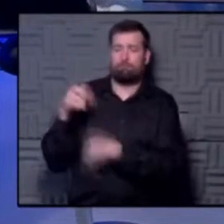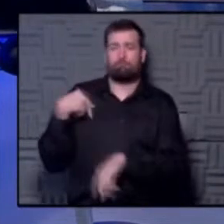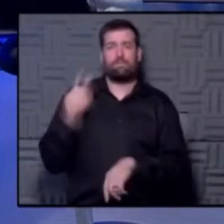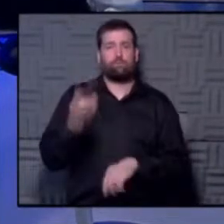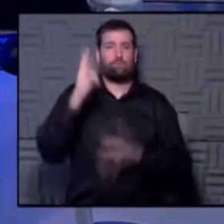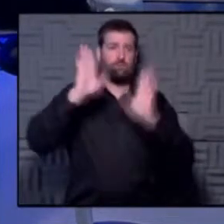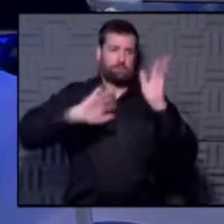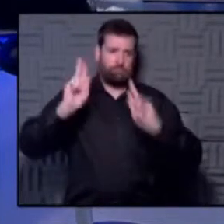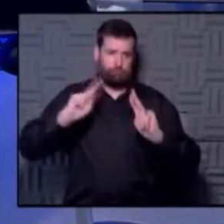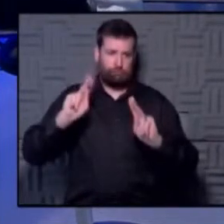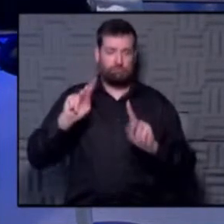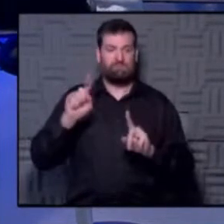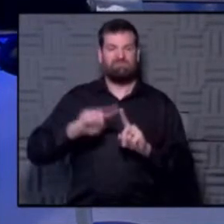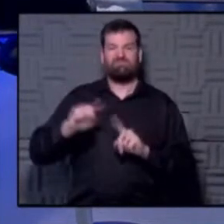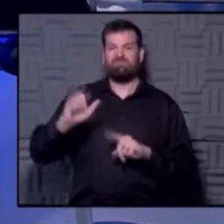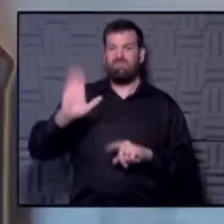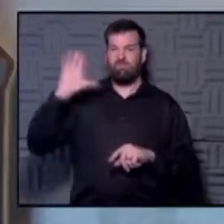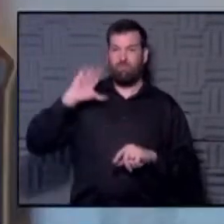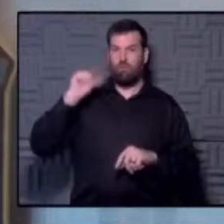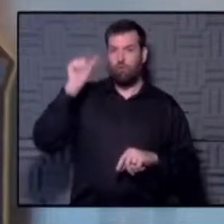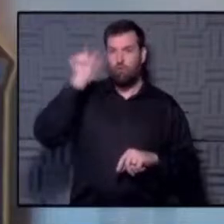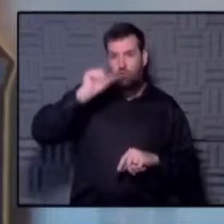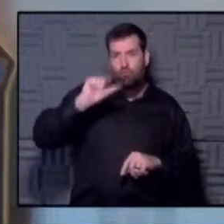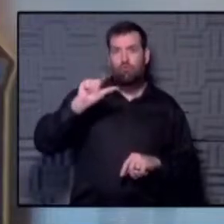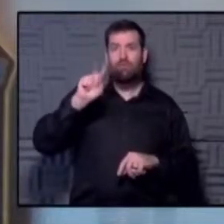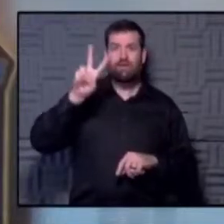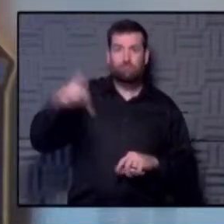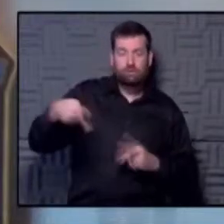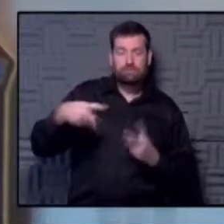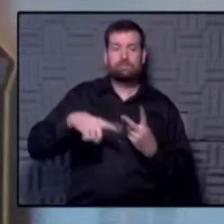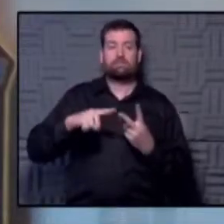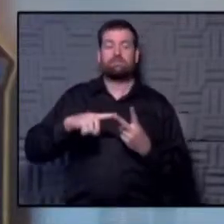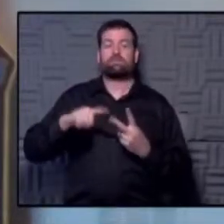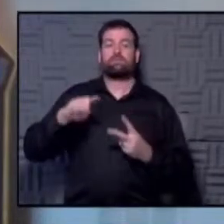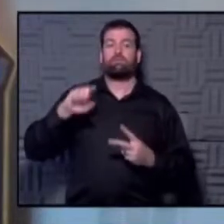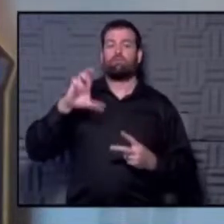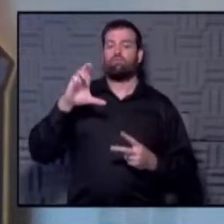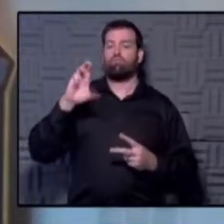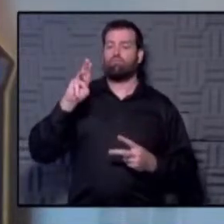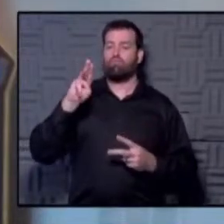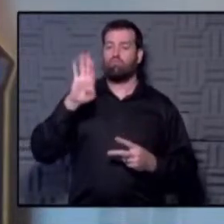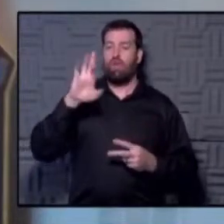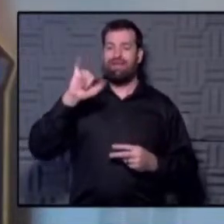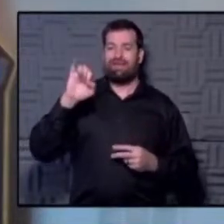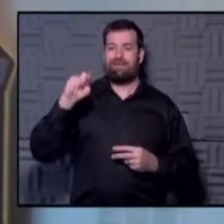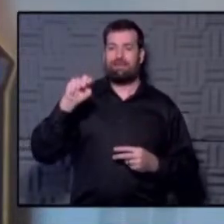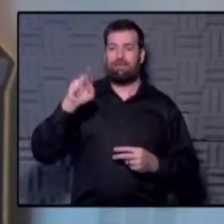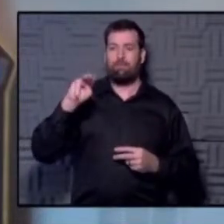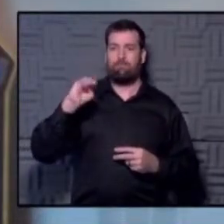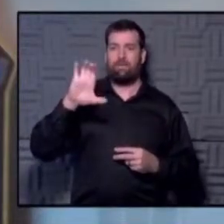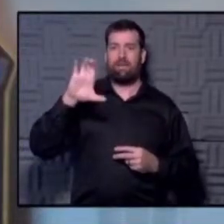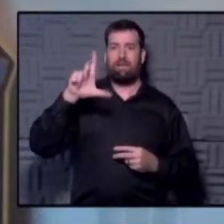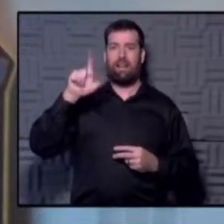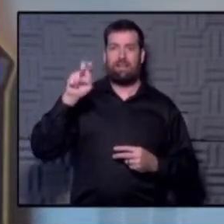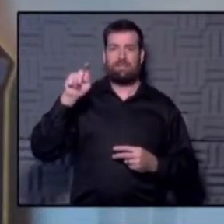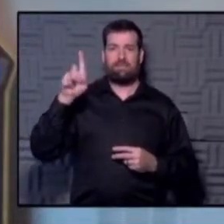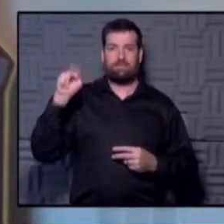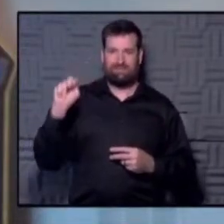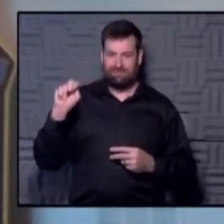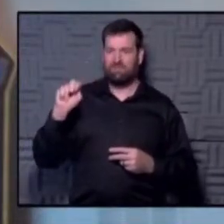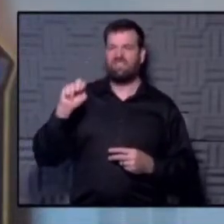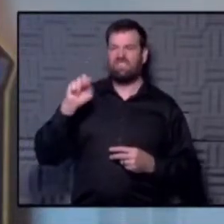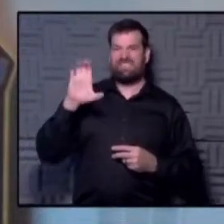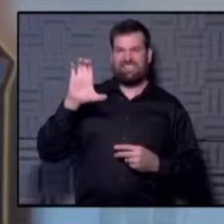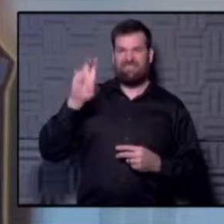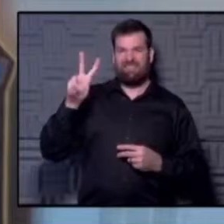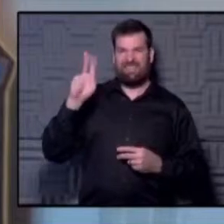folks. KULM and former Google Vice President and CV Key developer Brian McClendon is here. He's going to be talking with us a little bit about a pretty